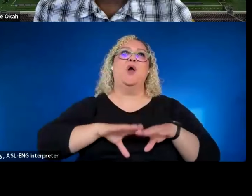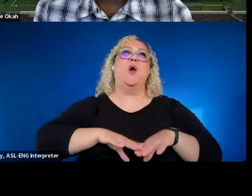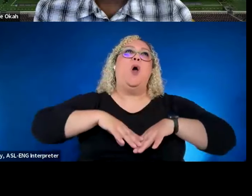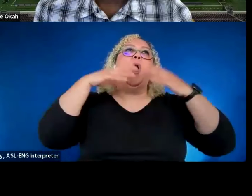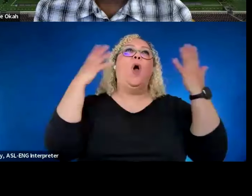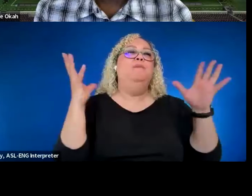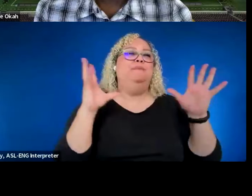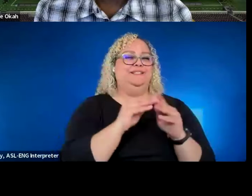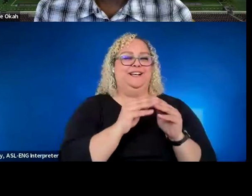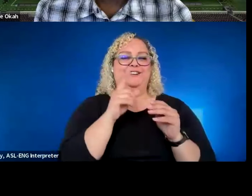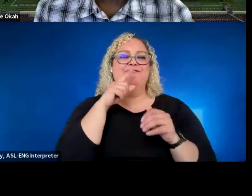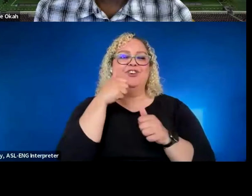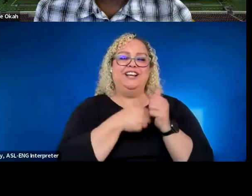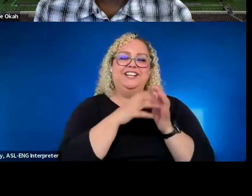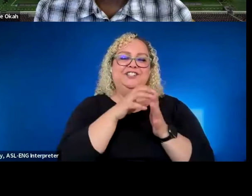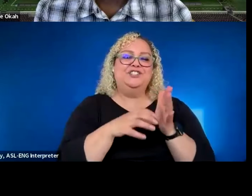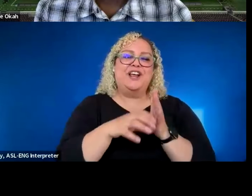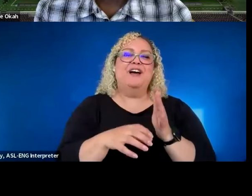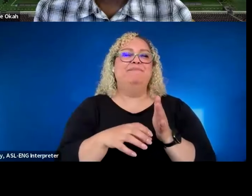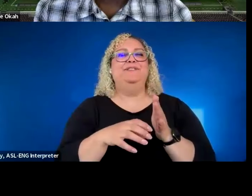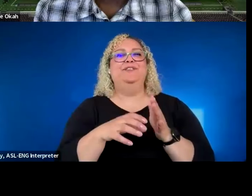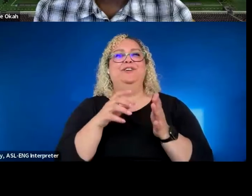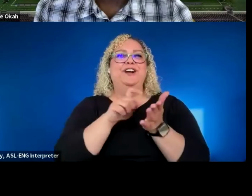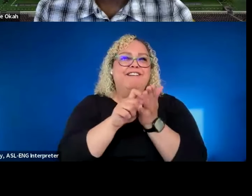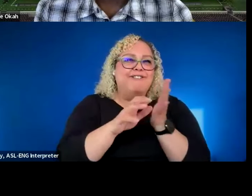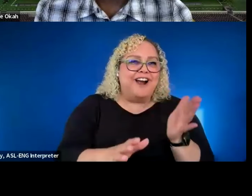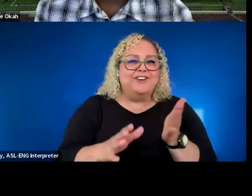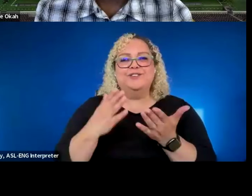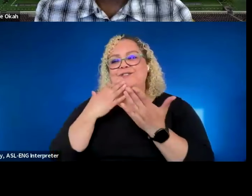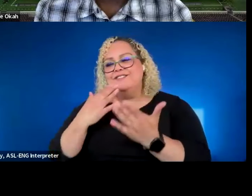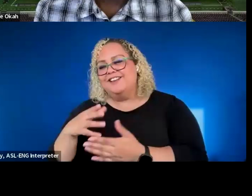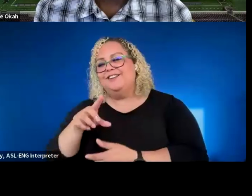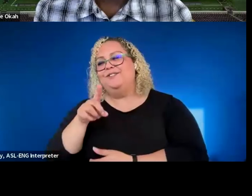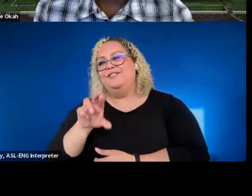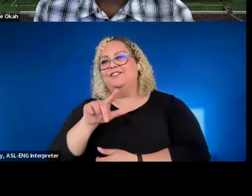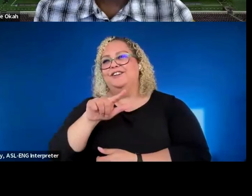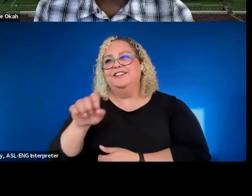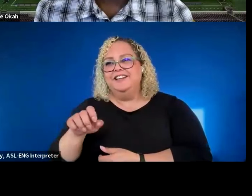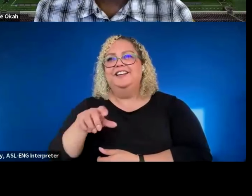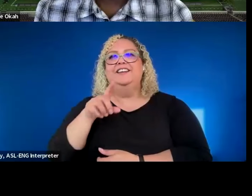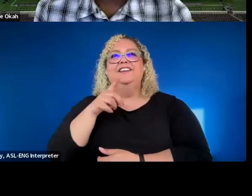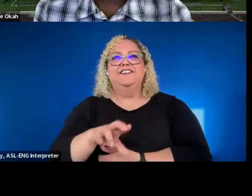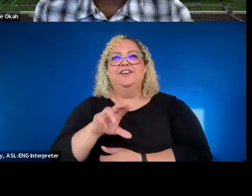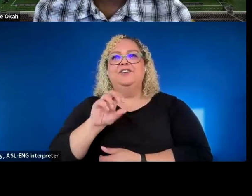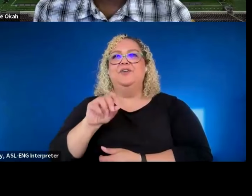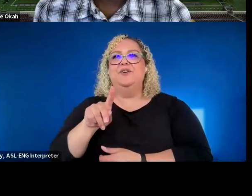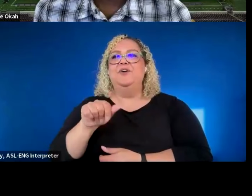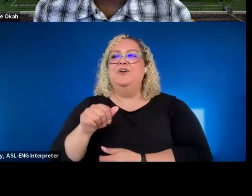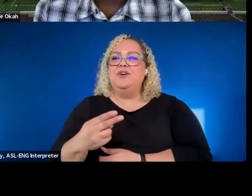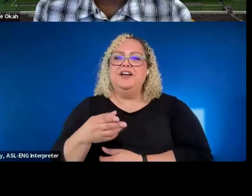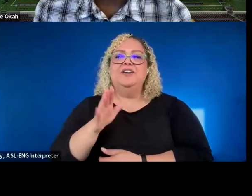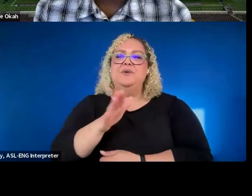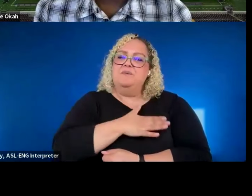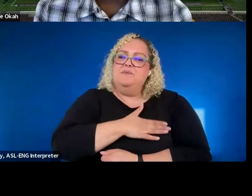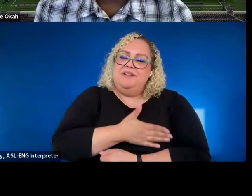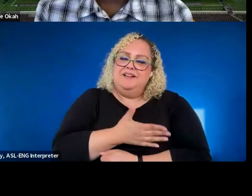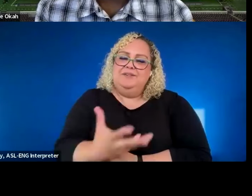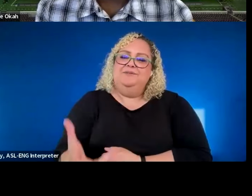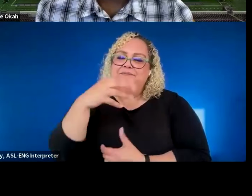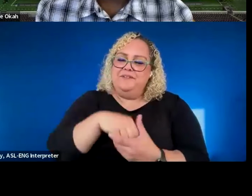very grateful. Thank you, Dr. Lee, Dr. Okah, for your willingness to do this on what I think is one of the most important themes of the book.